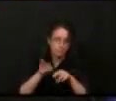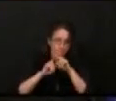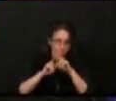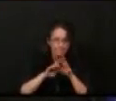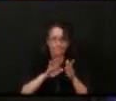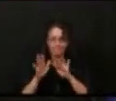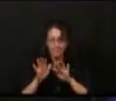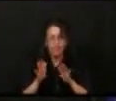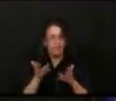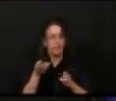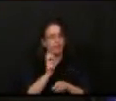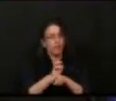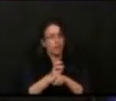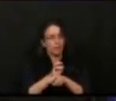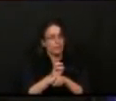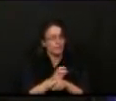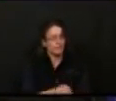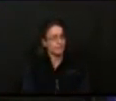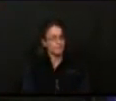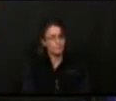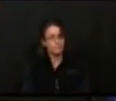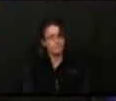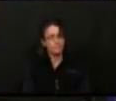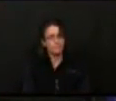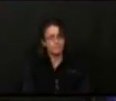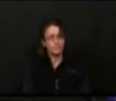it's something that is going to be dealt with as a